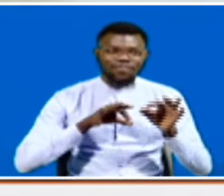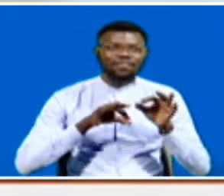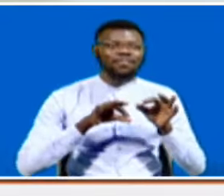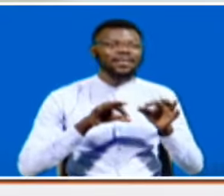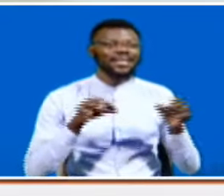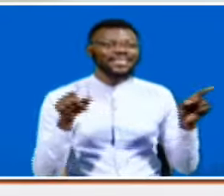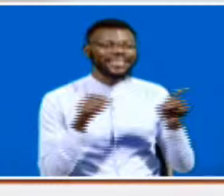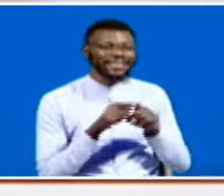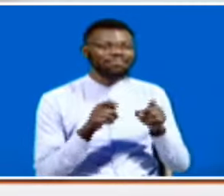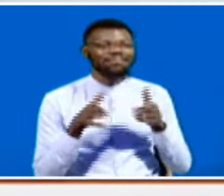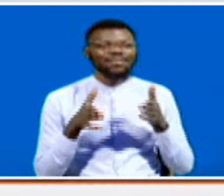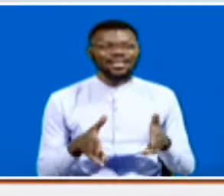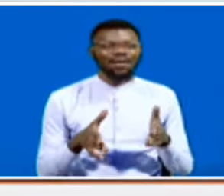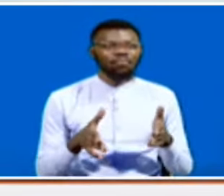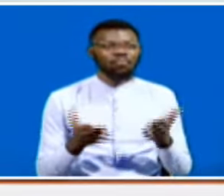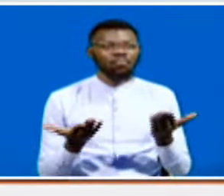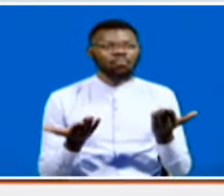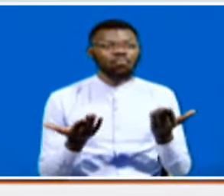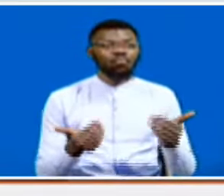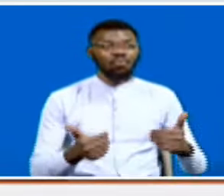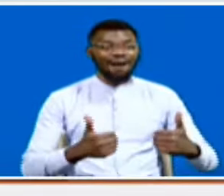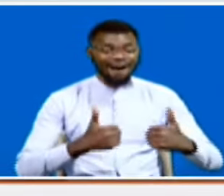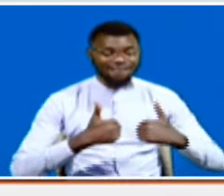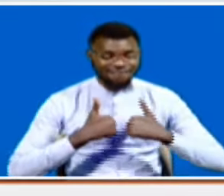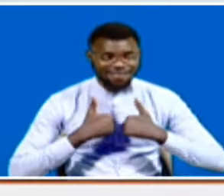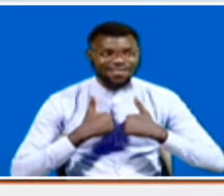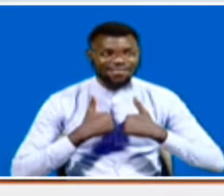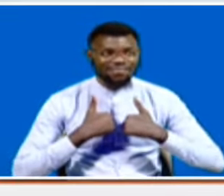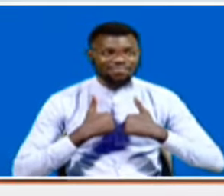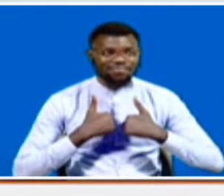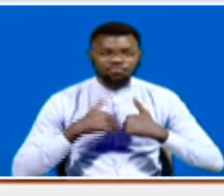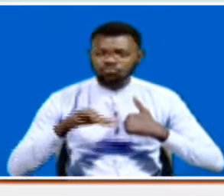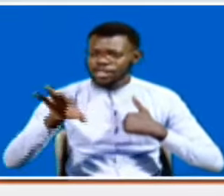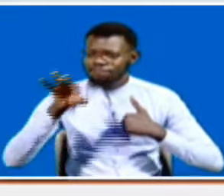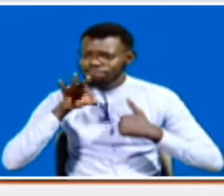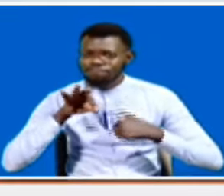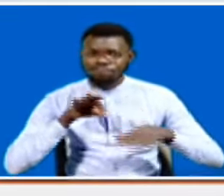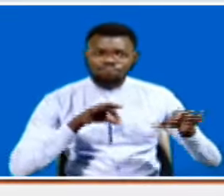a very representative sample,